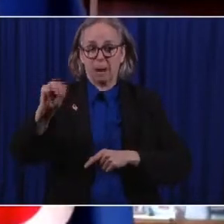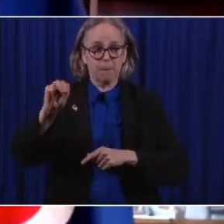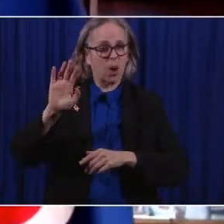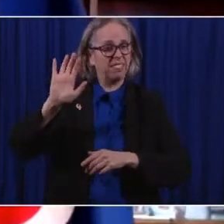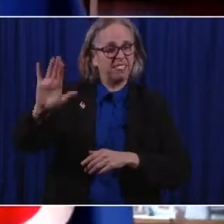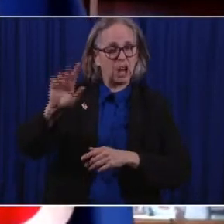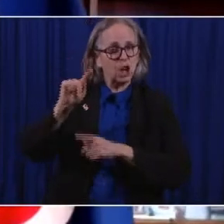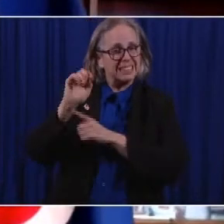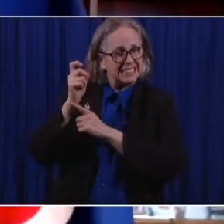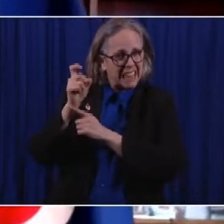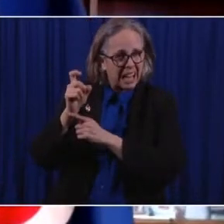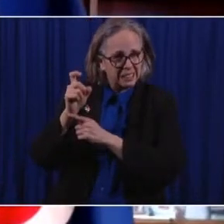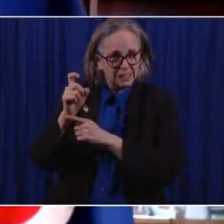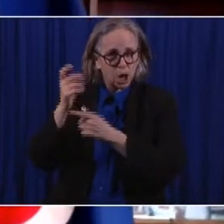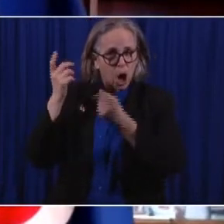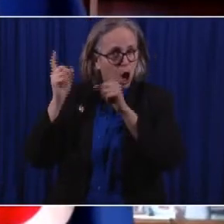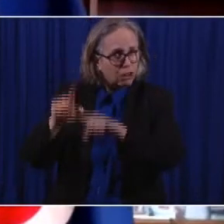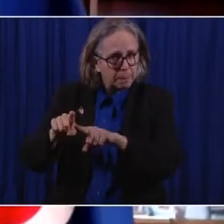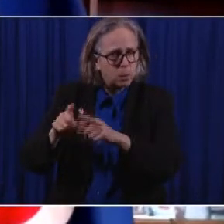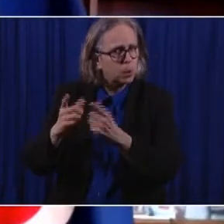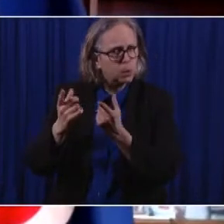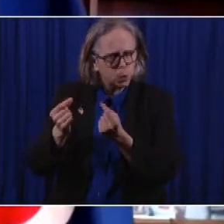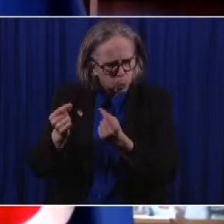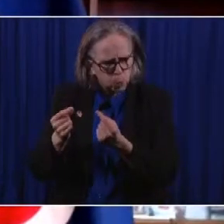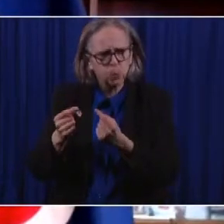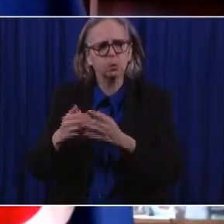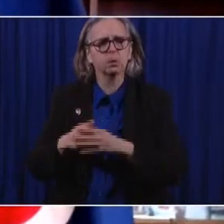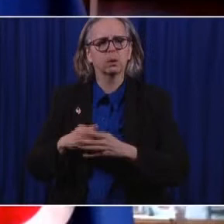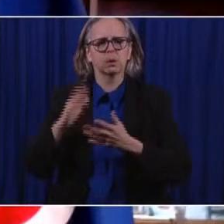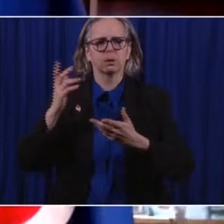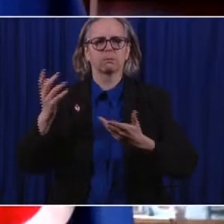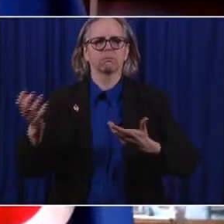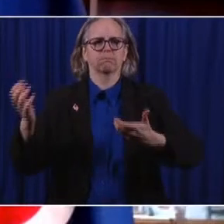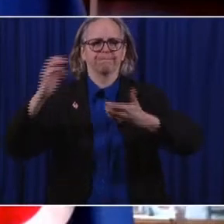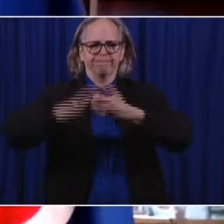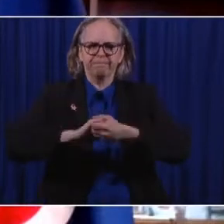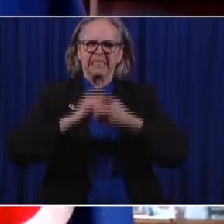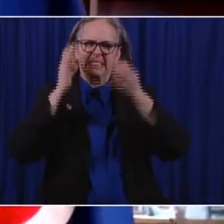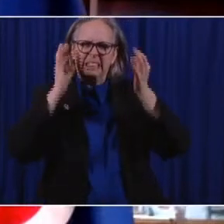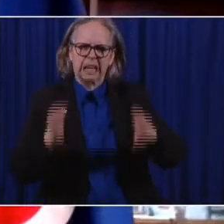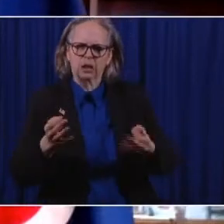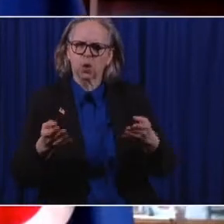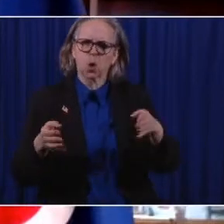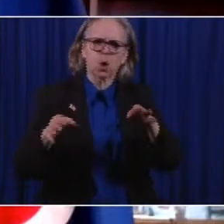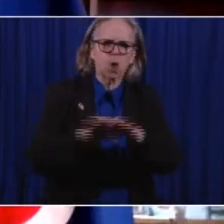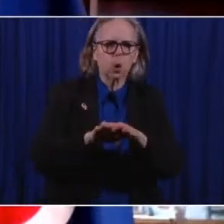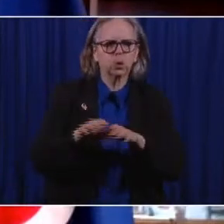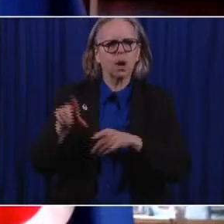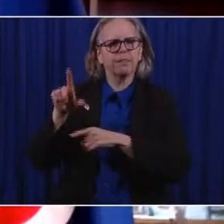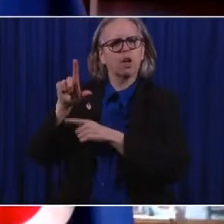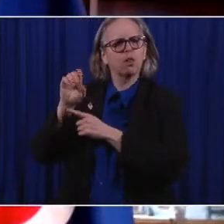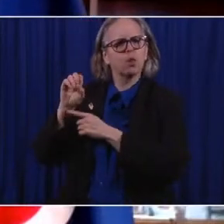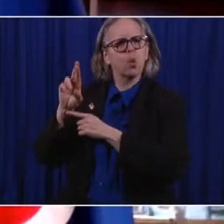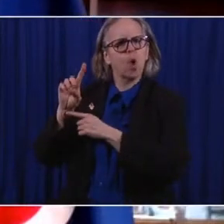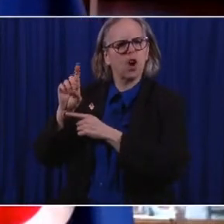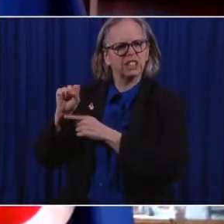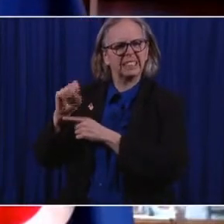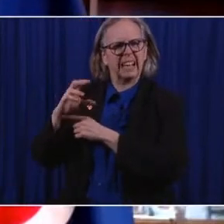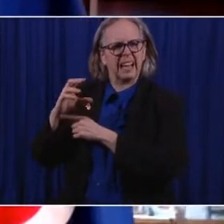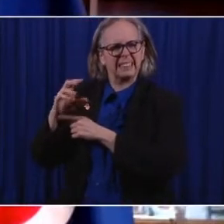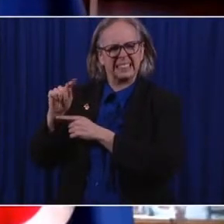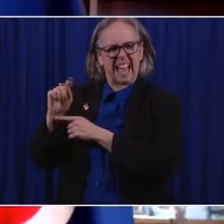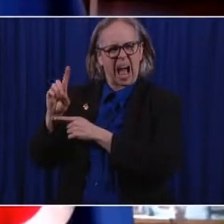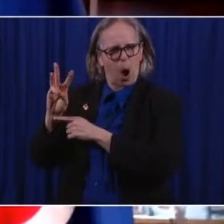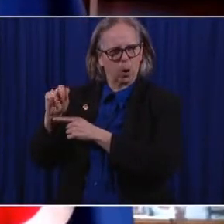to close the Lordstown assembly plant. As part of that action, GM is required to invest $12